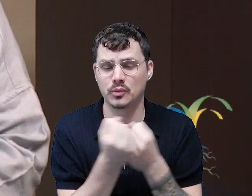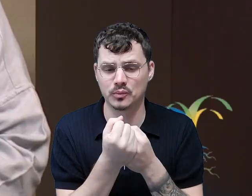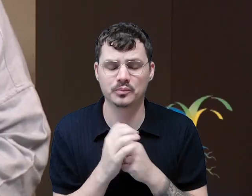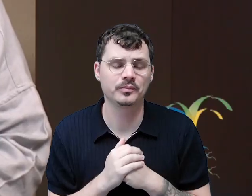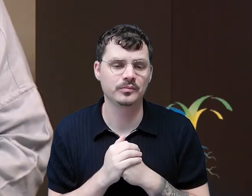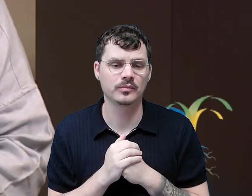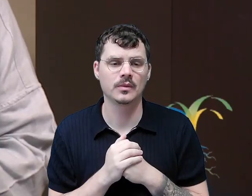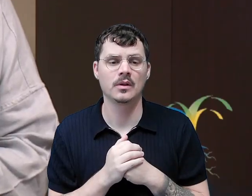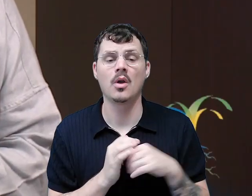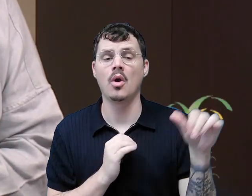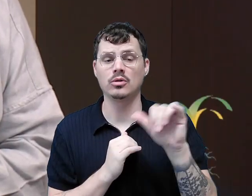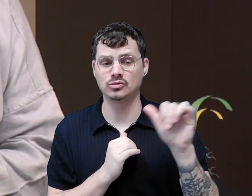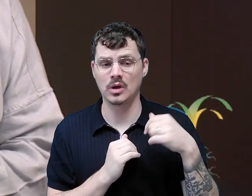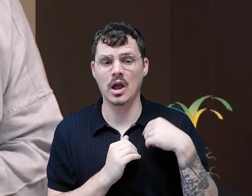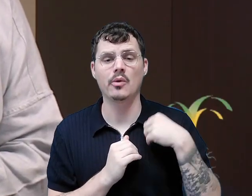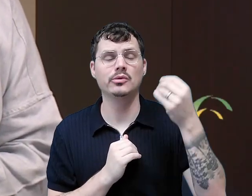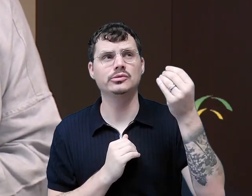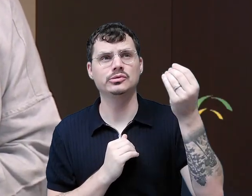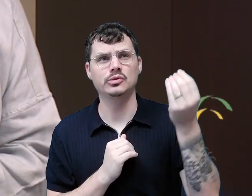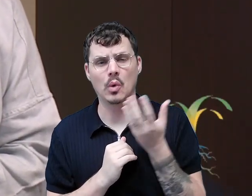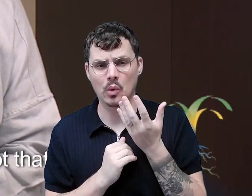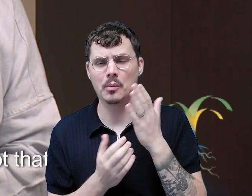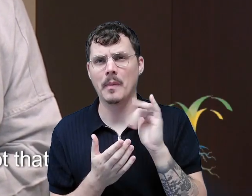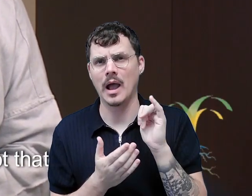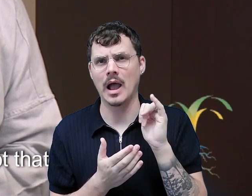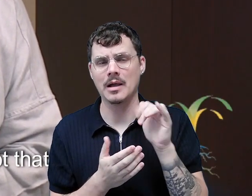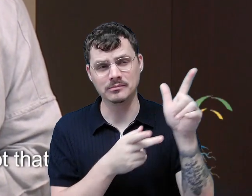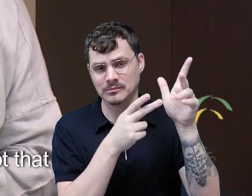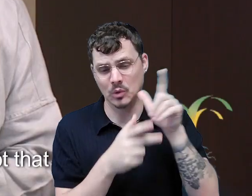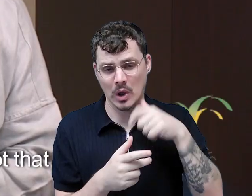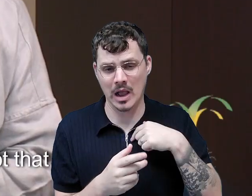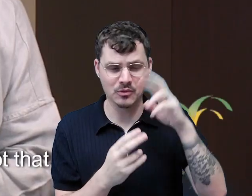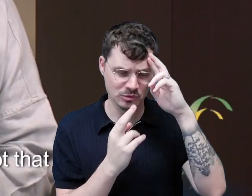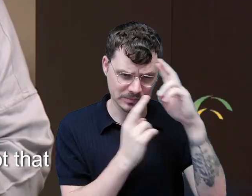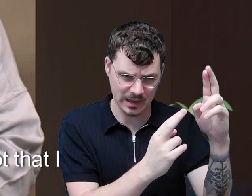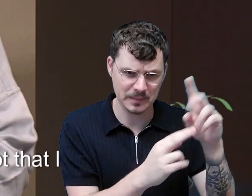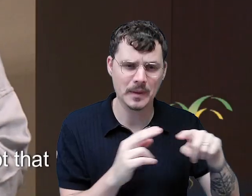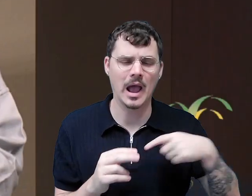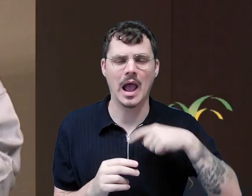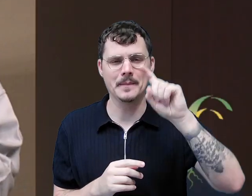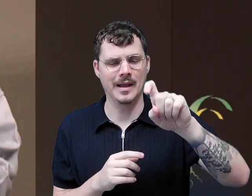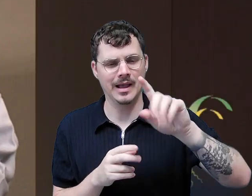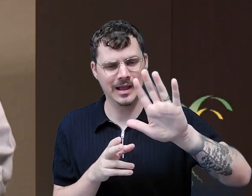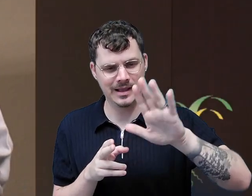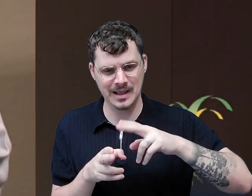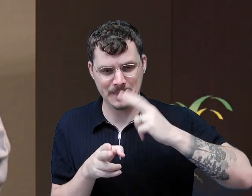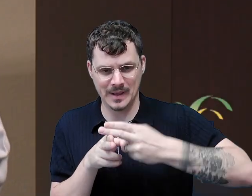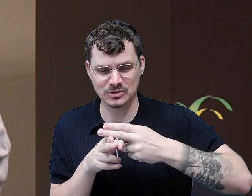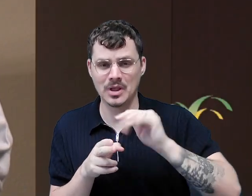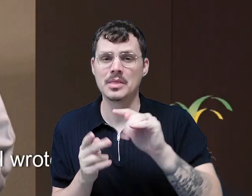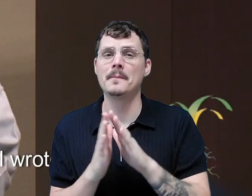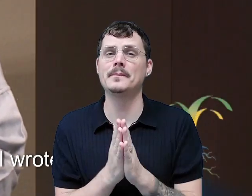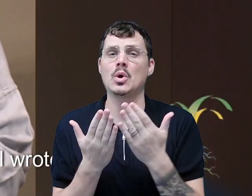support. Also, I was told by somebody I kind of respect a lot that I have to kind of